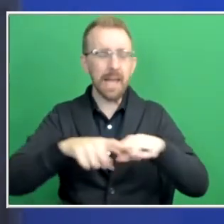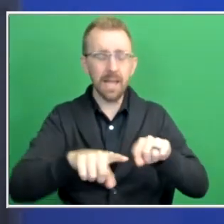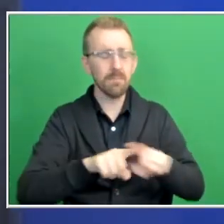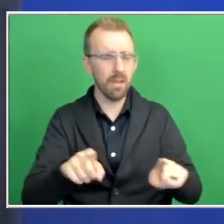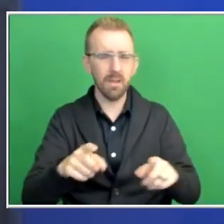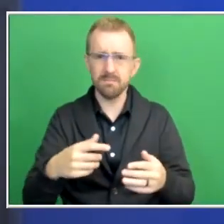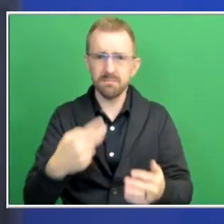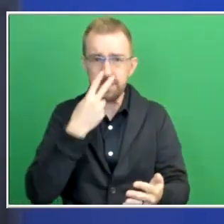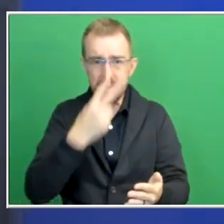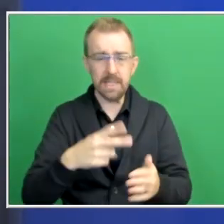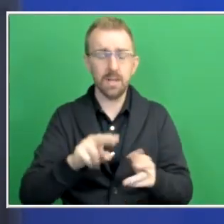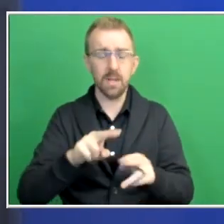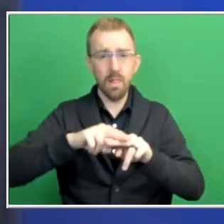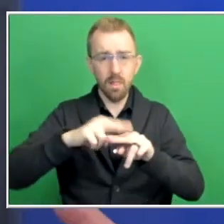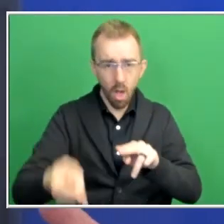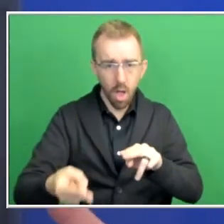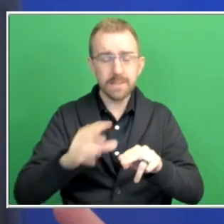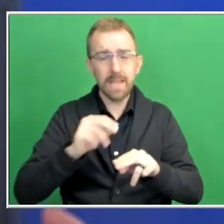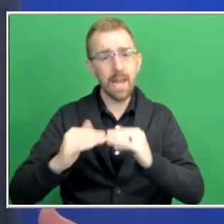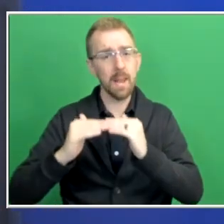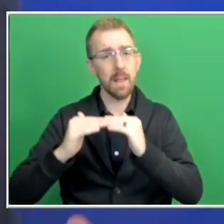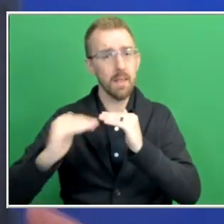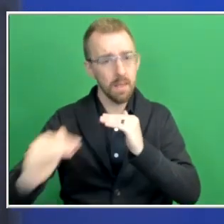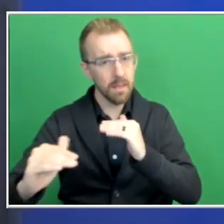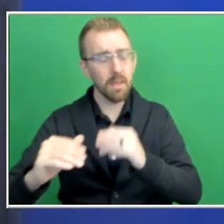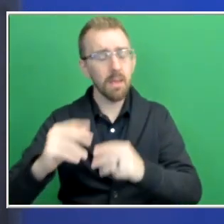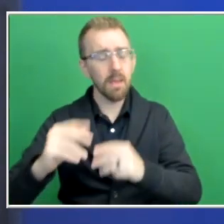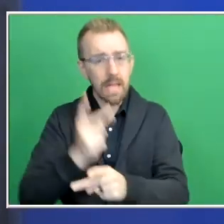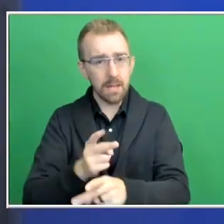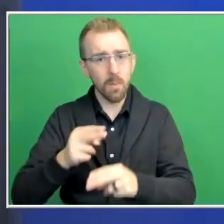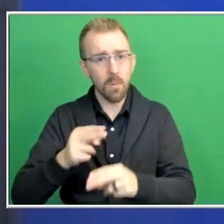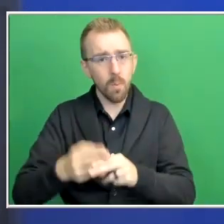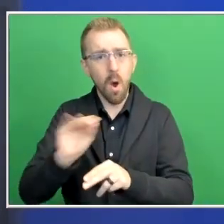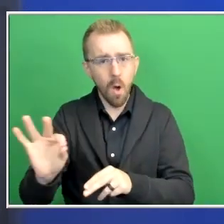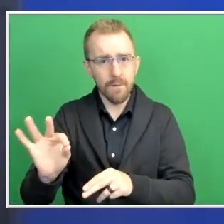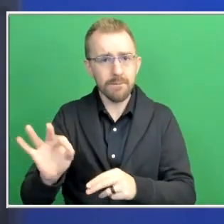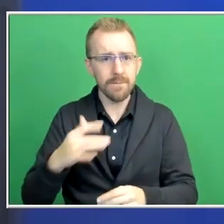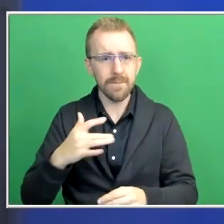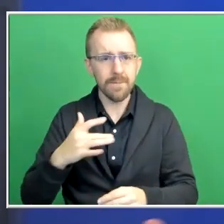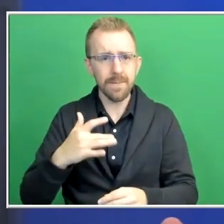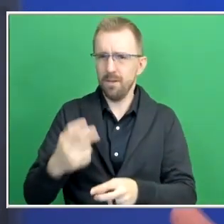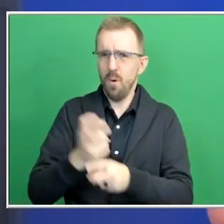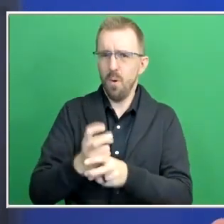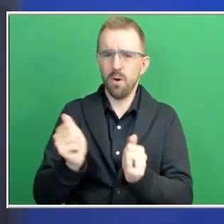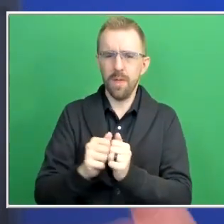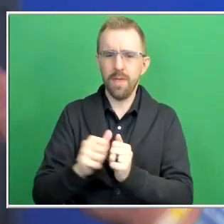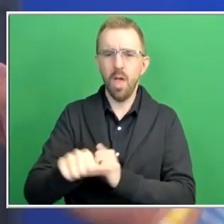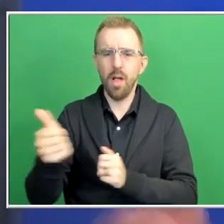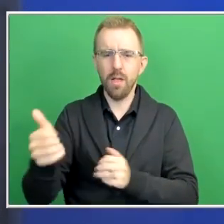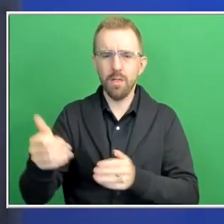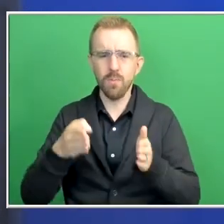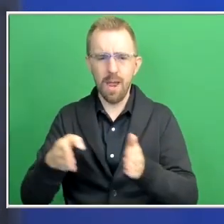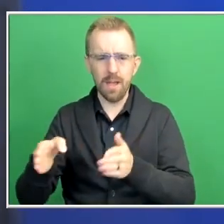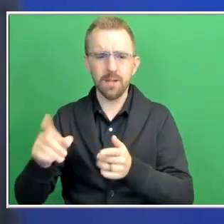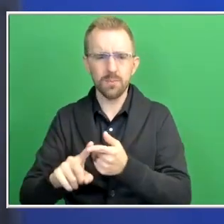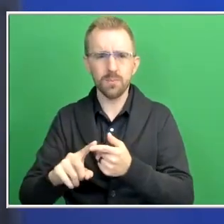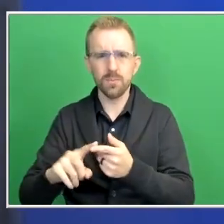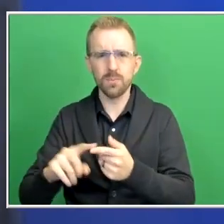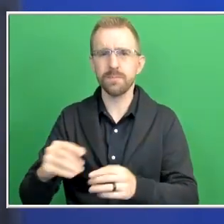and significant weight loss maintenance over time, which is really the hard part with typical caloric restriction induced weight loss is the weight